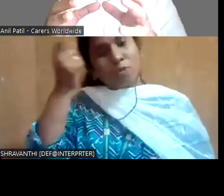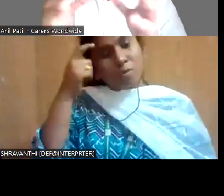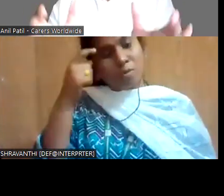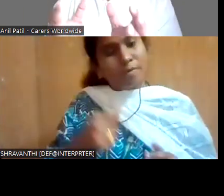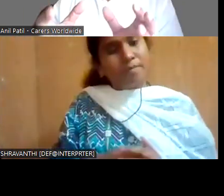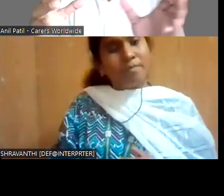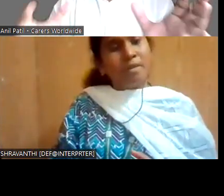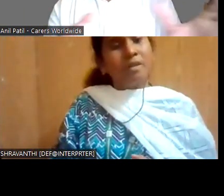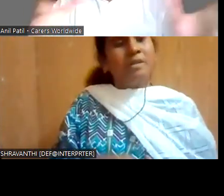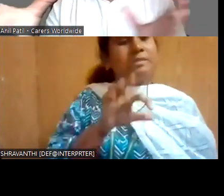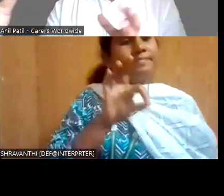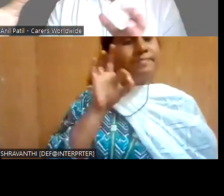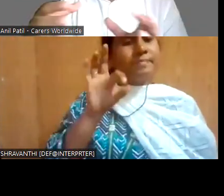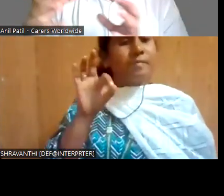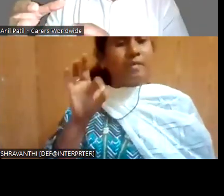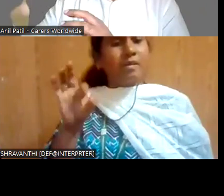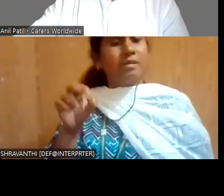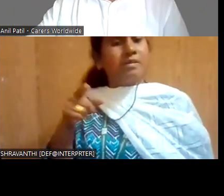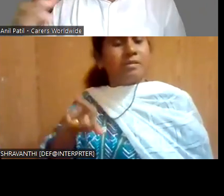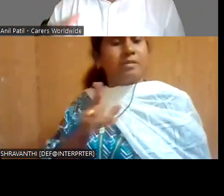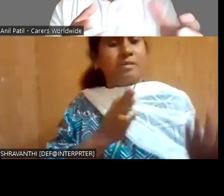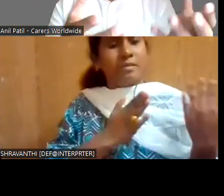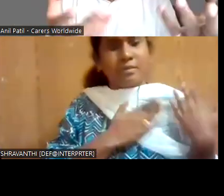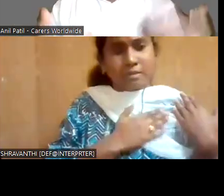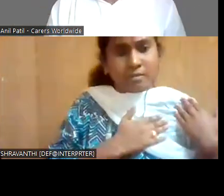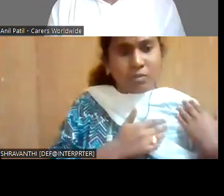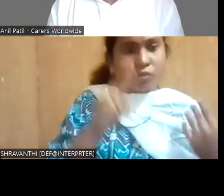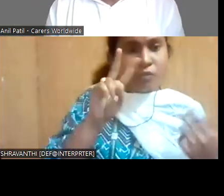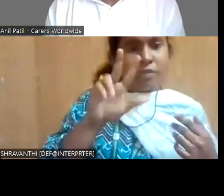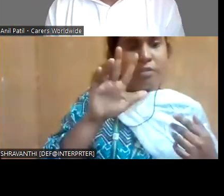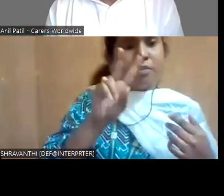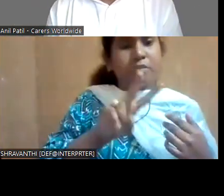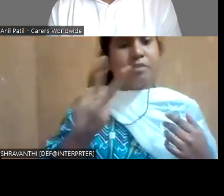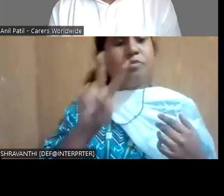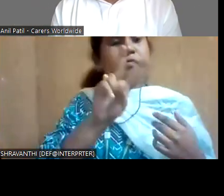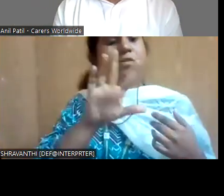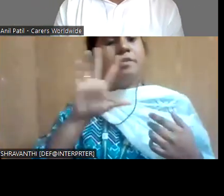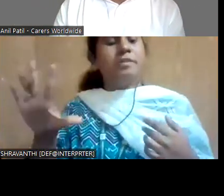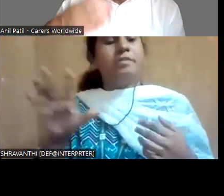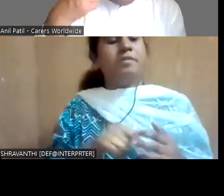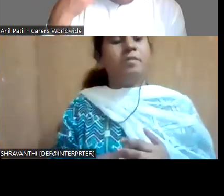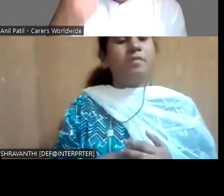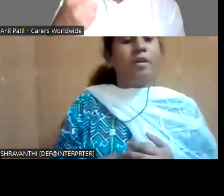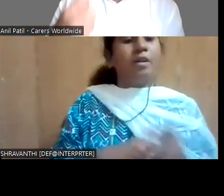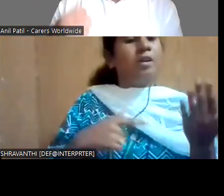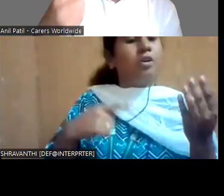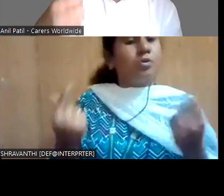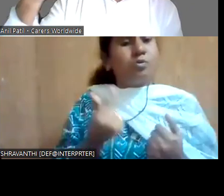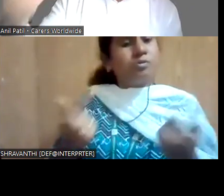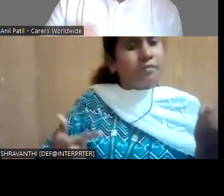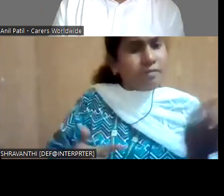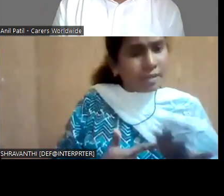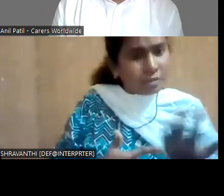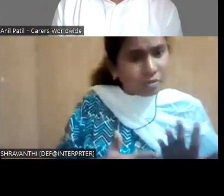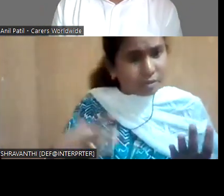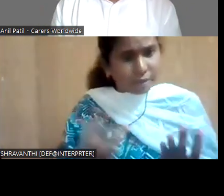each barefoot counselor is responsible for 20 to 25. Like Jayesh Ranjan was talking about use of technology. We use the technology